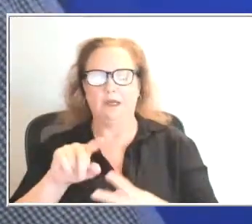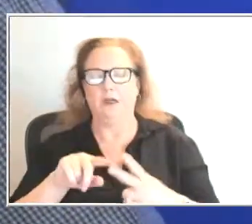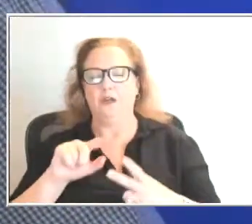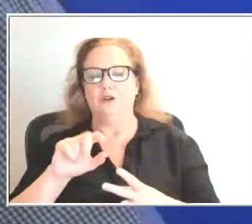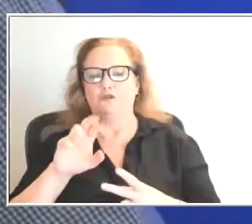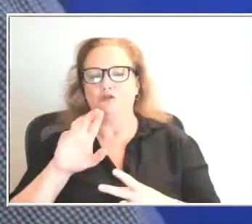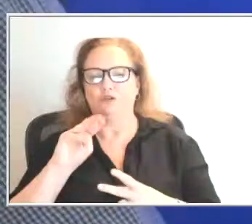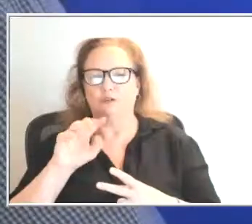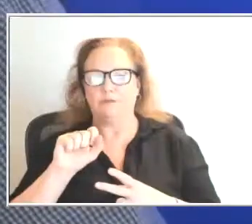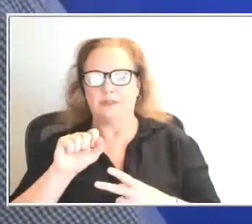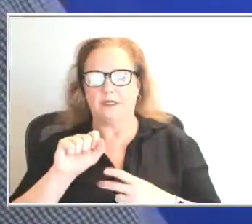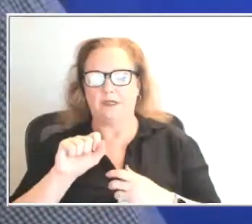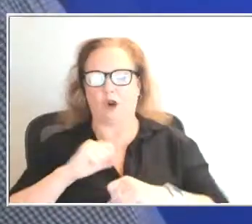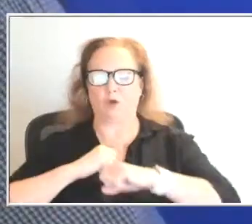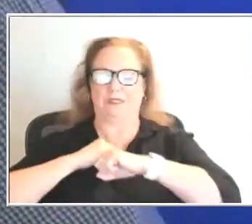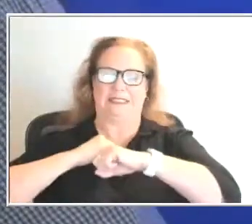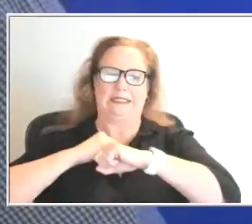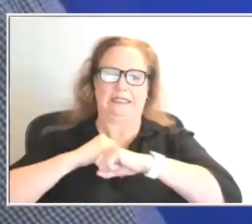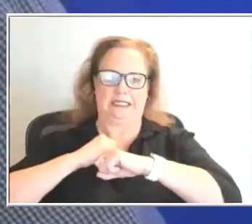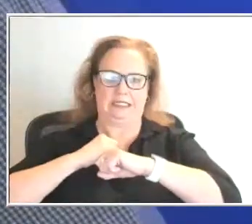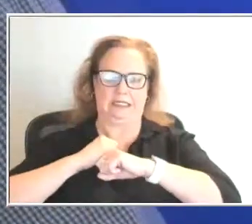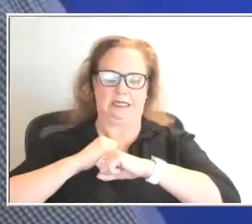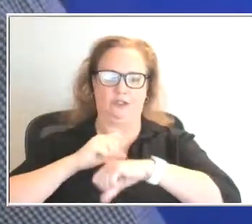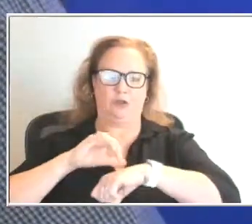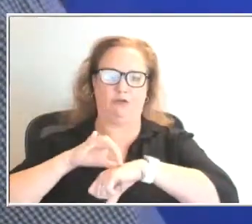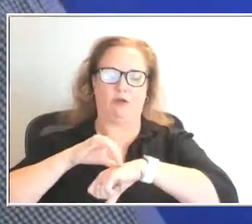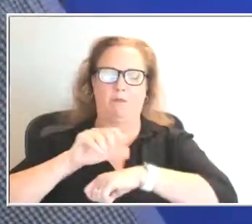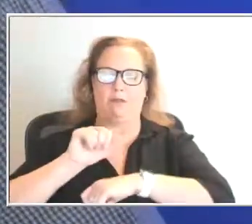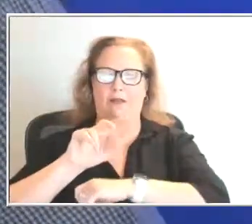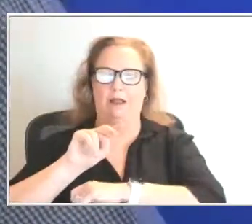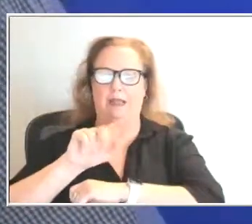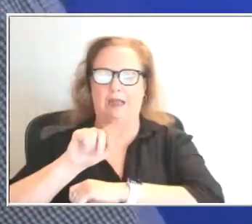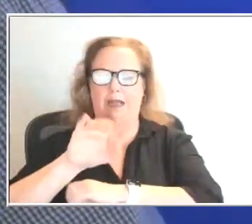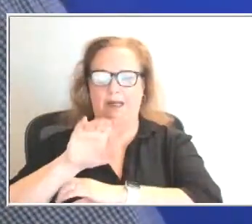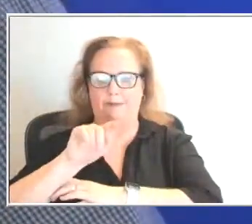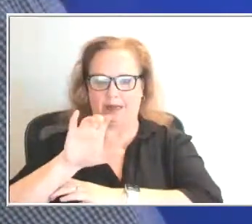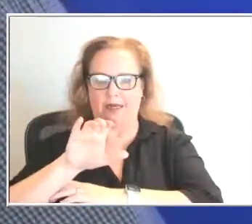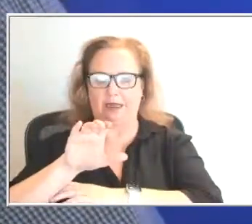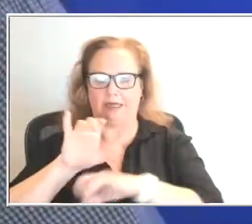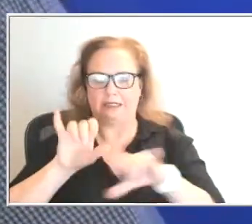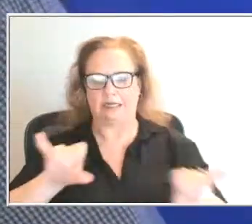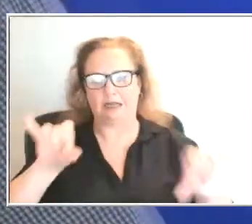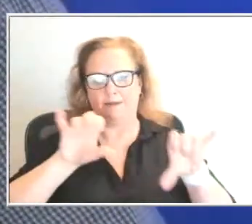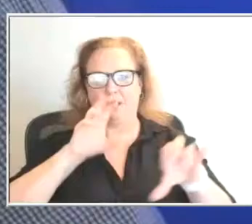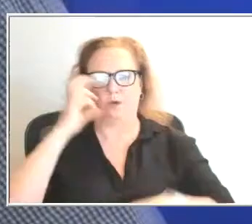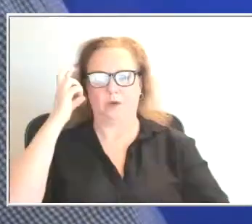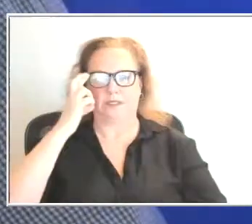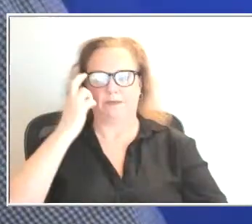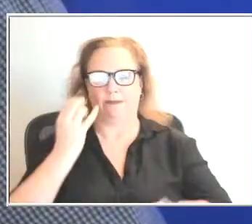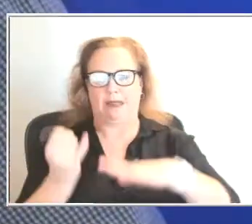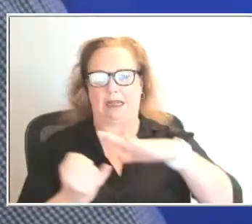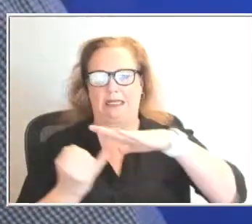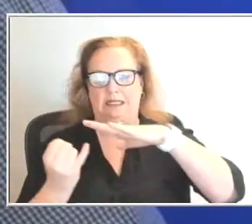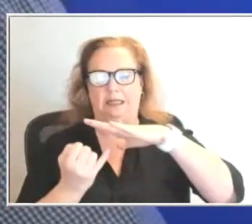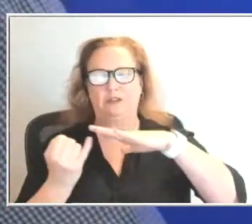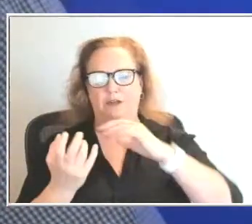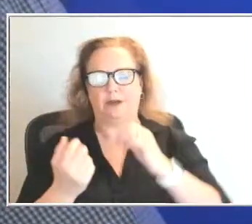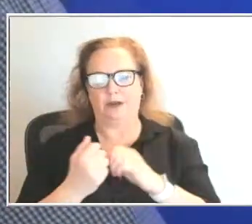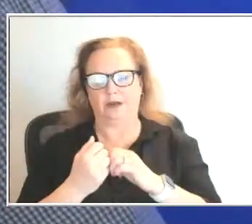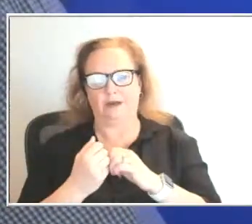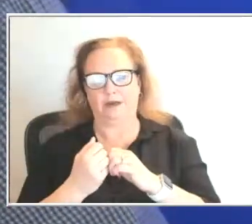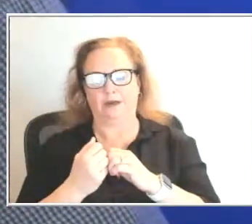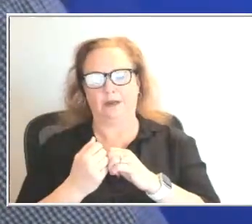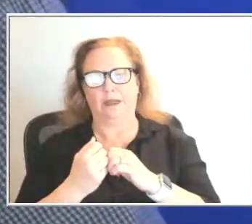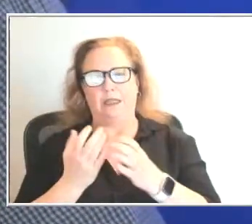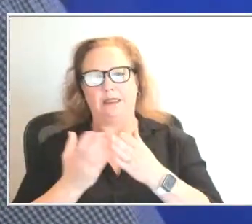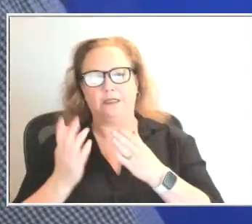either resistant to typical antibiotics. That is a fairly common reason why someone might be in isolation. And then the things you see in